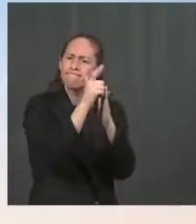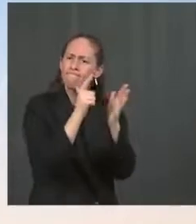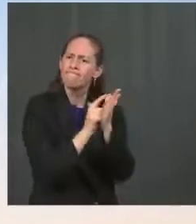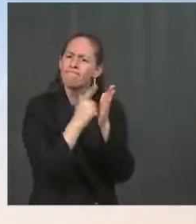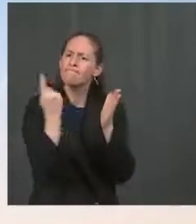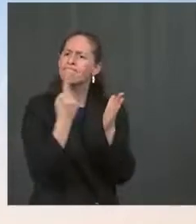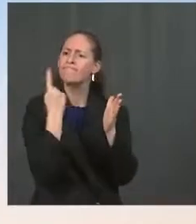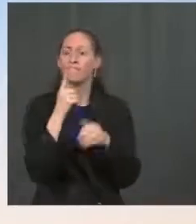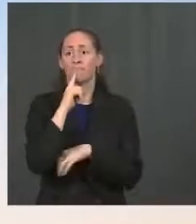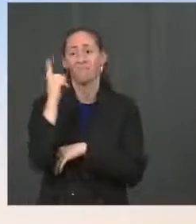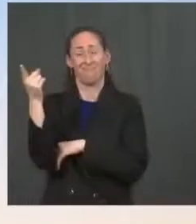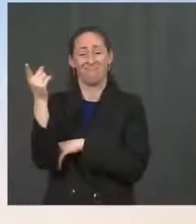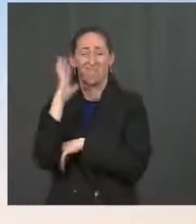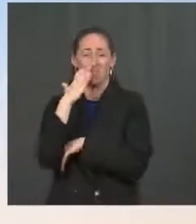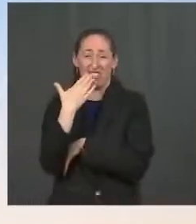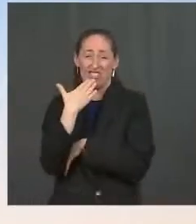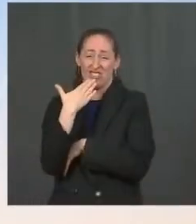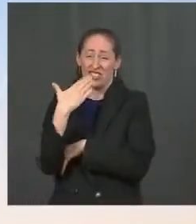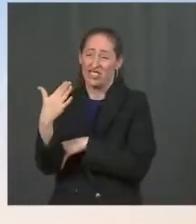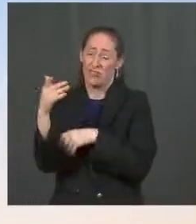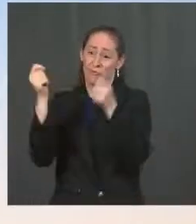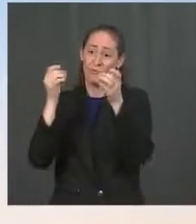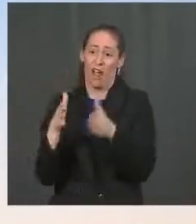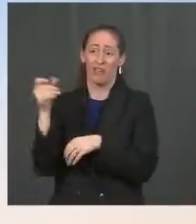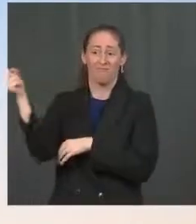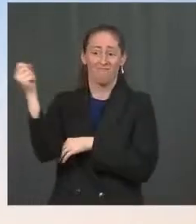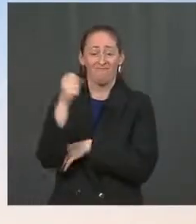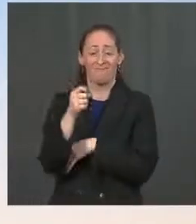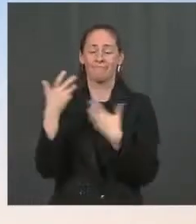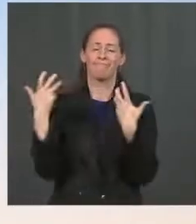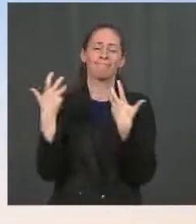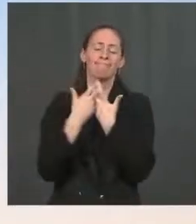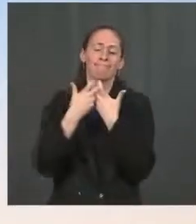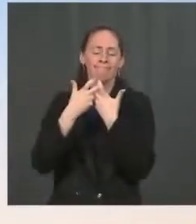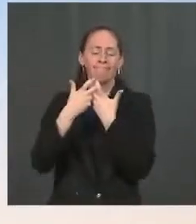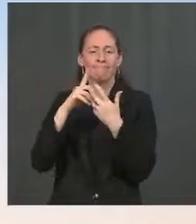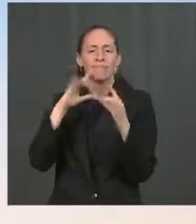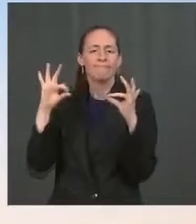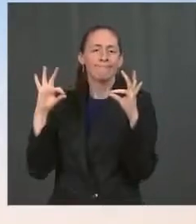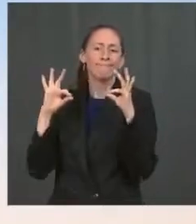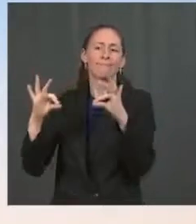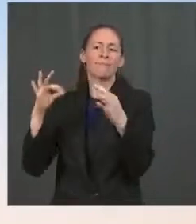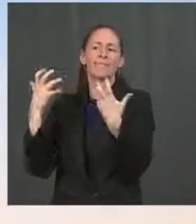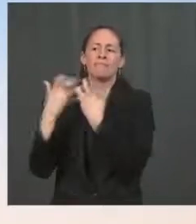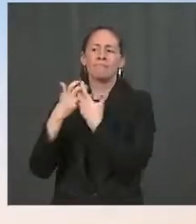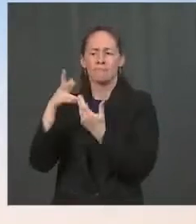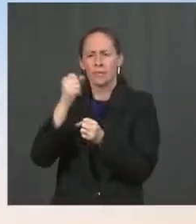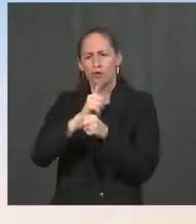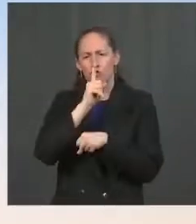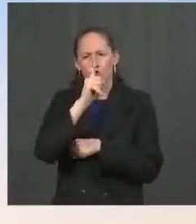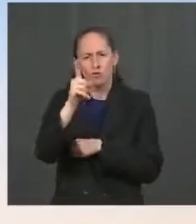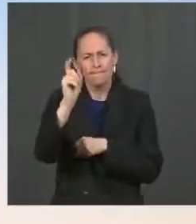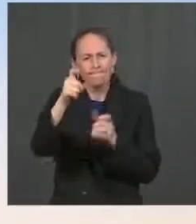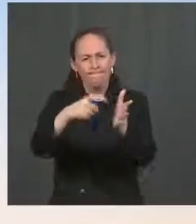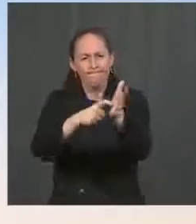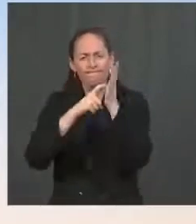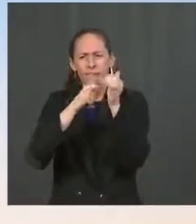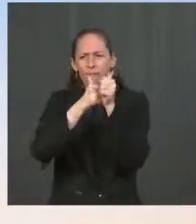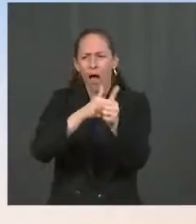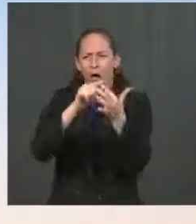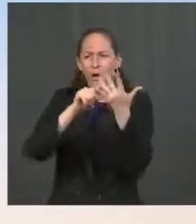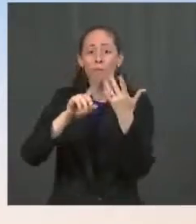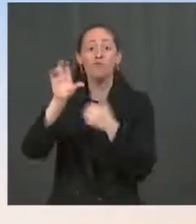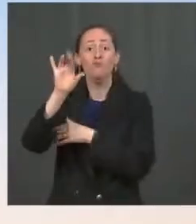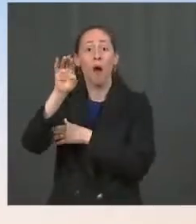of the ATF and would have redoubled efforts to crack down on illegal firearms traffickers and help keep our communities safe from gun violence. So to answer